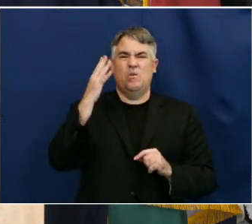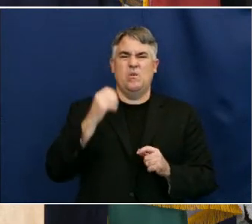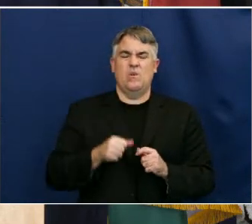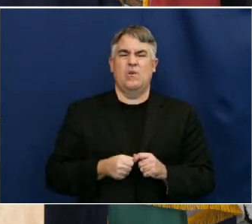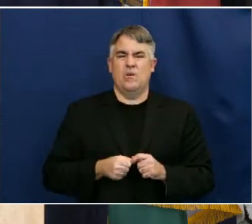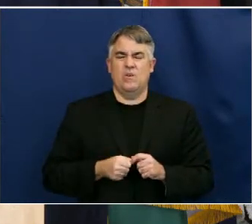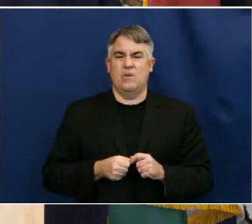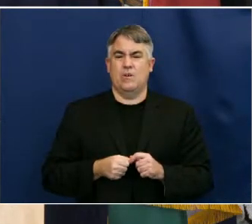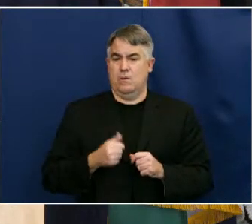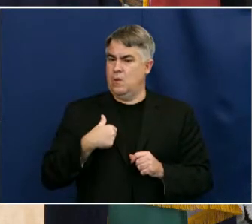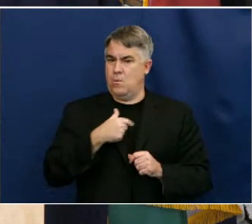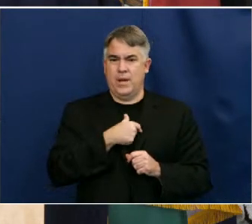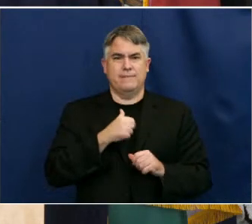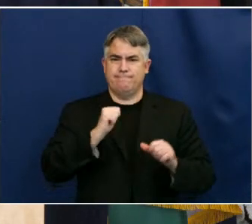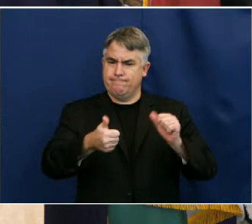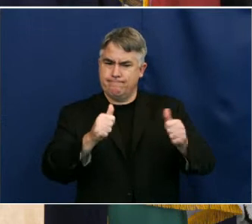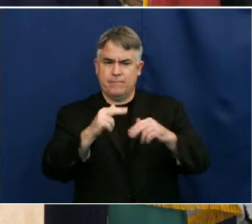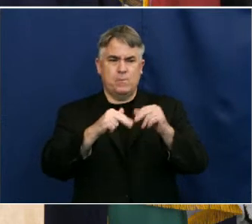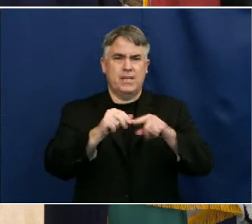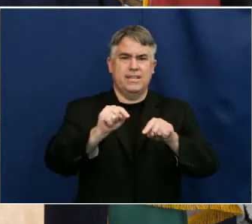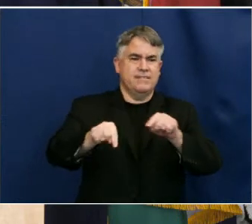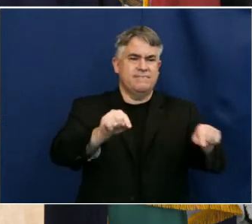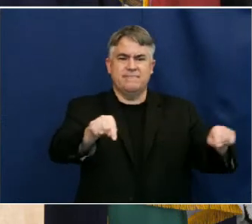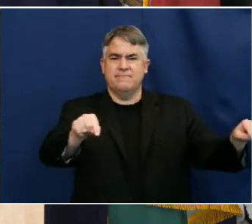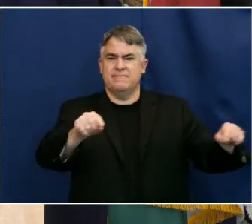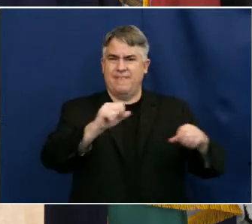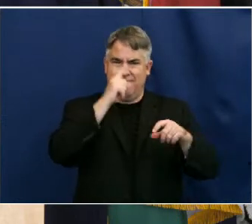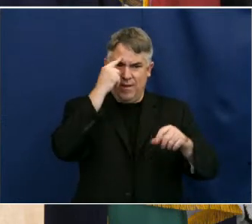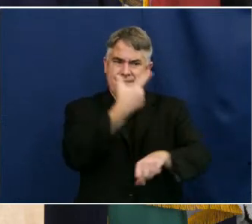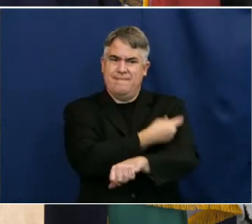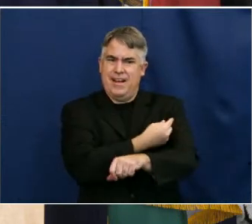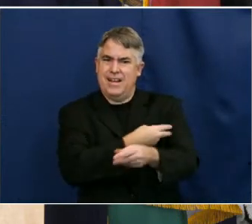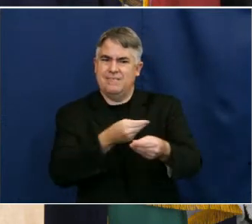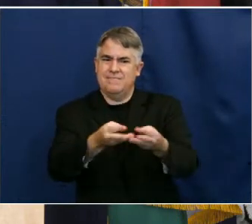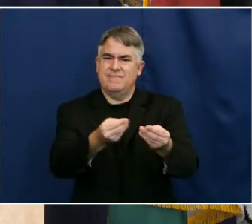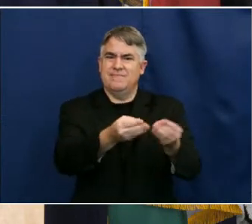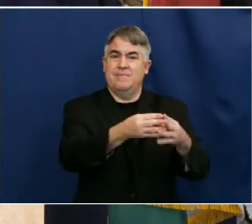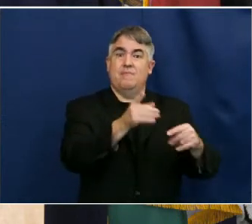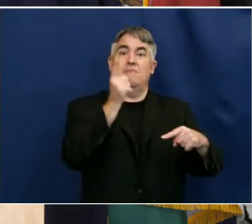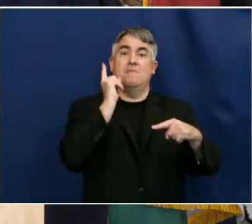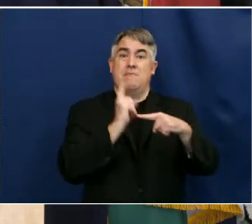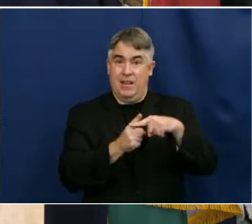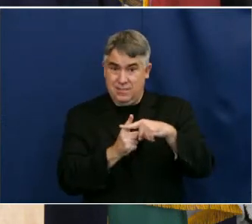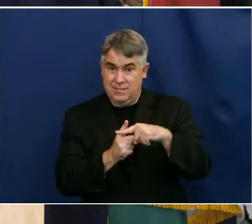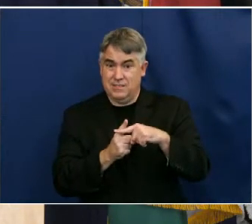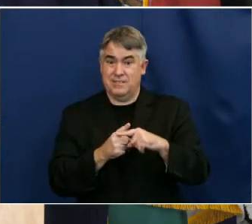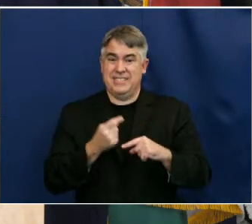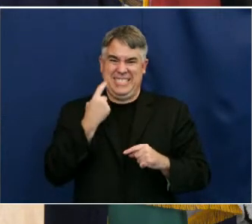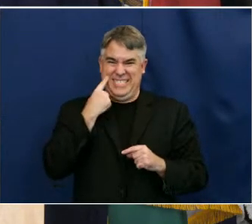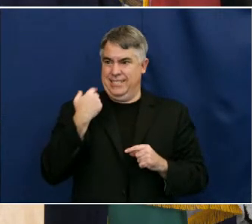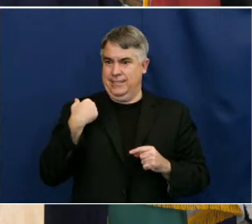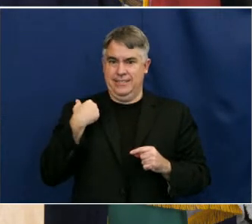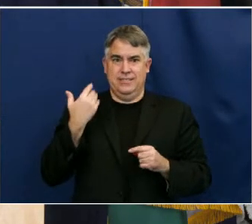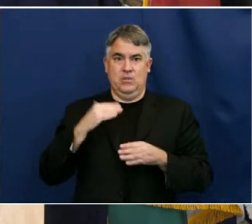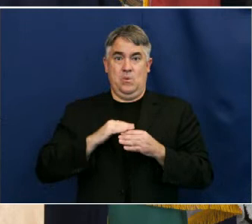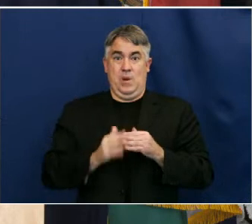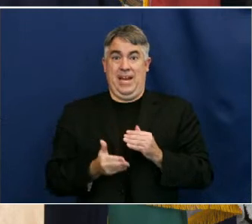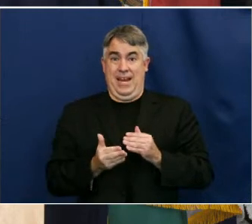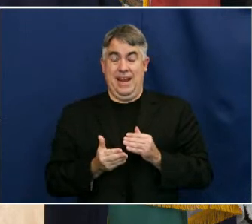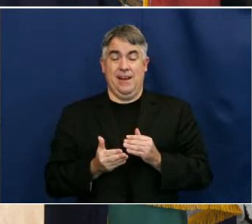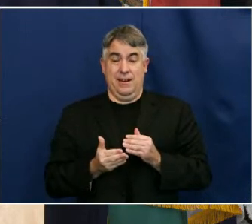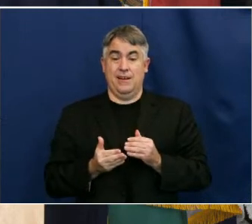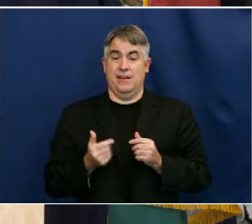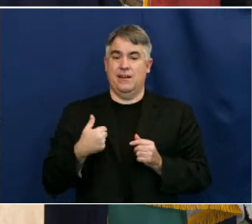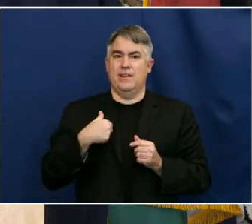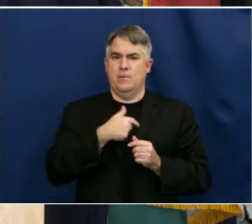pods in terms of the vaccinations, but we also were able to pilot this weekend two particular